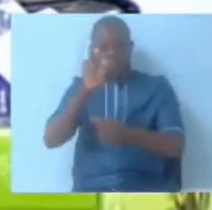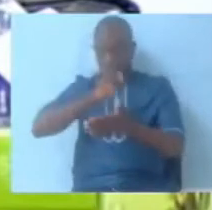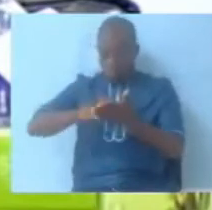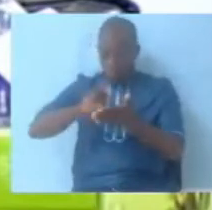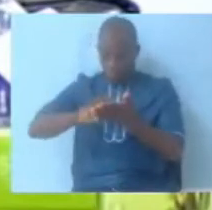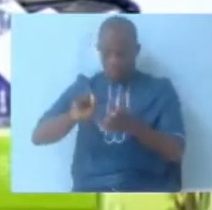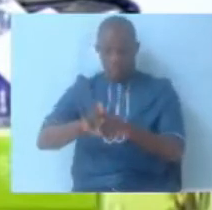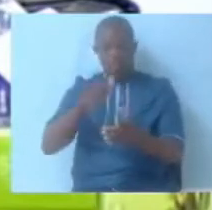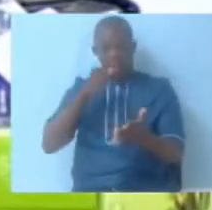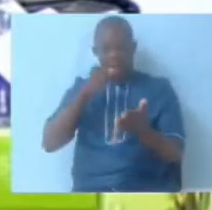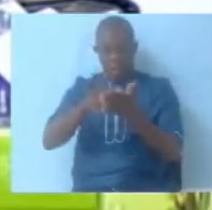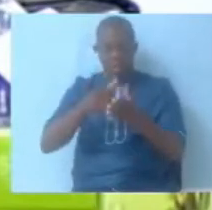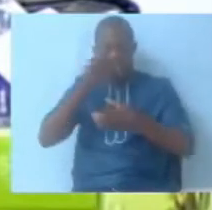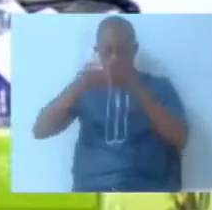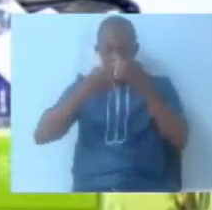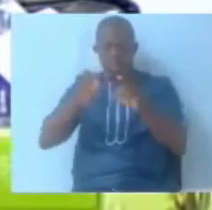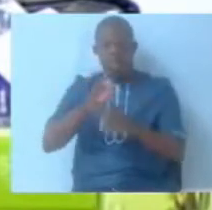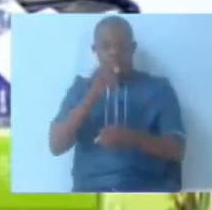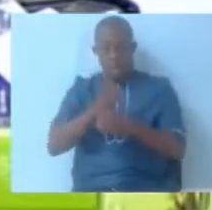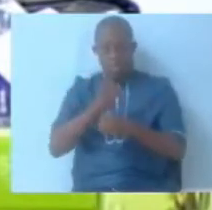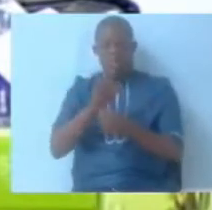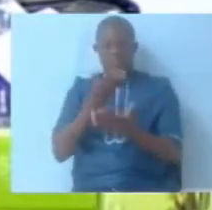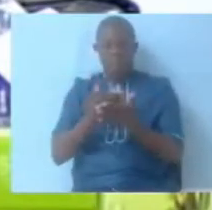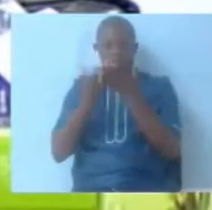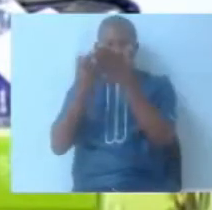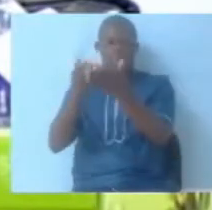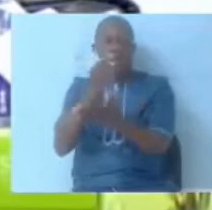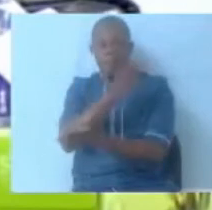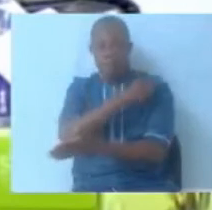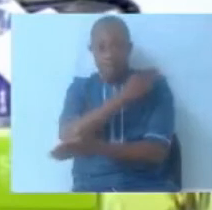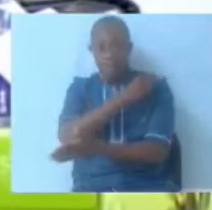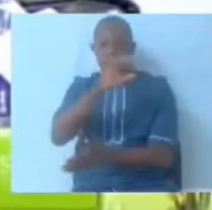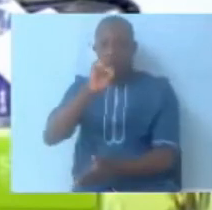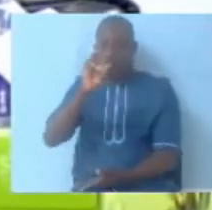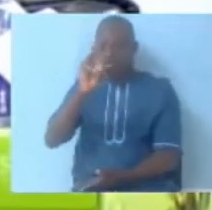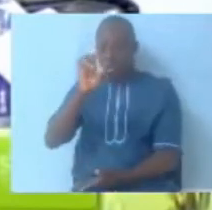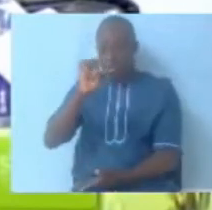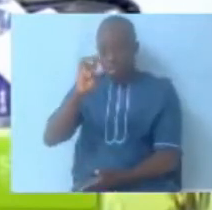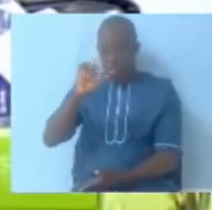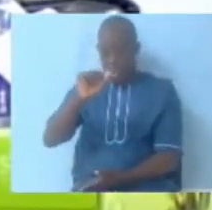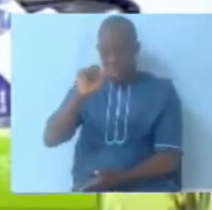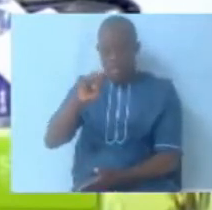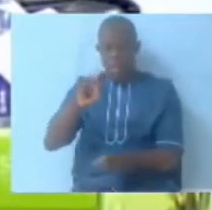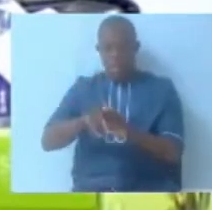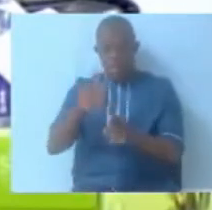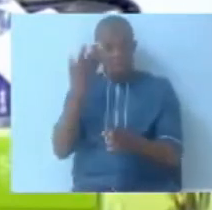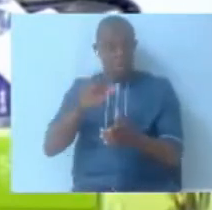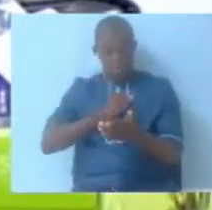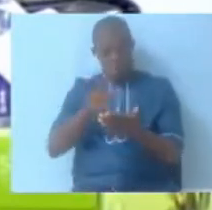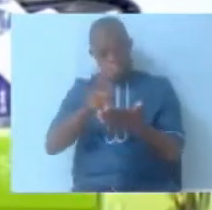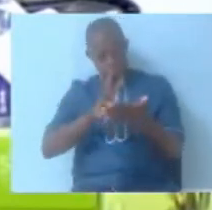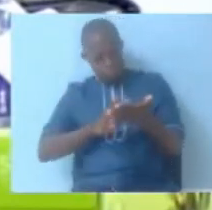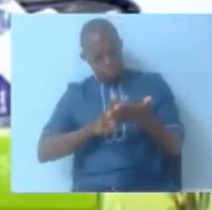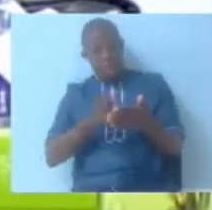I prepared a petition, I brought it to the master Osman. When he looked at it, the very first paragraph he laughed. Why are you letter of safe?